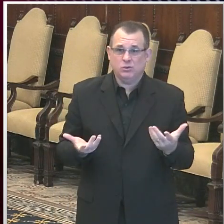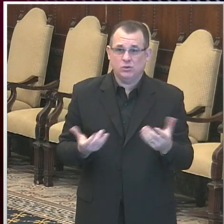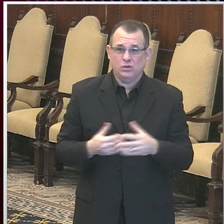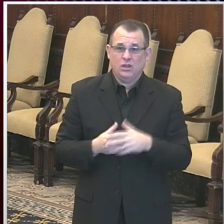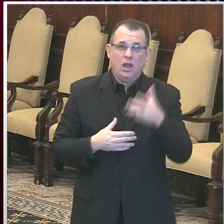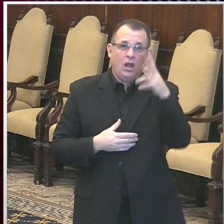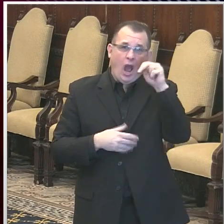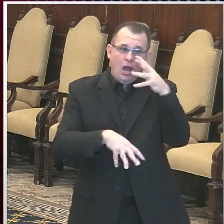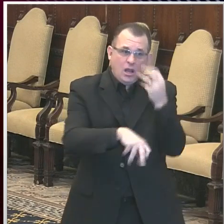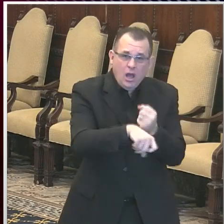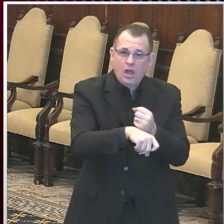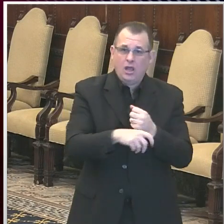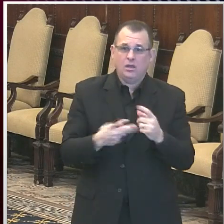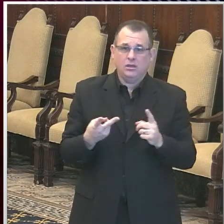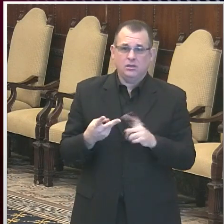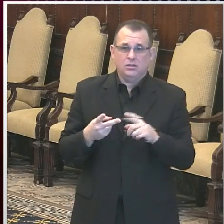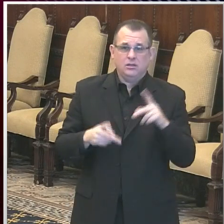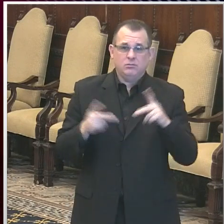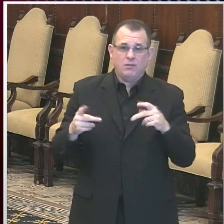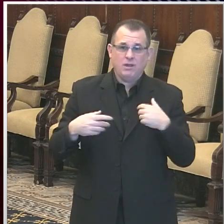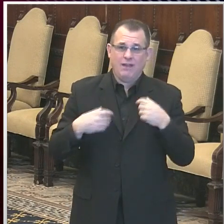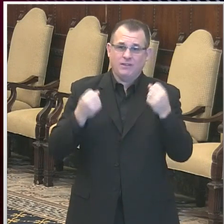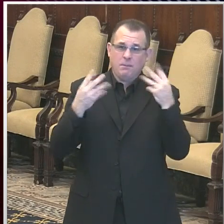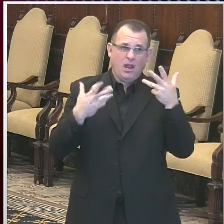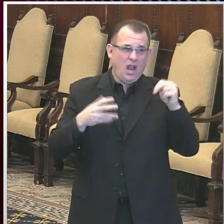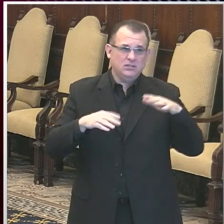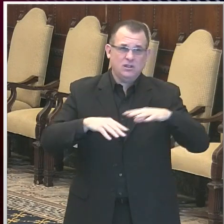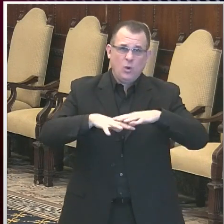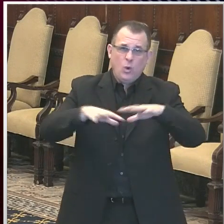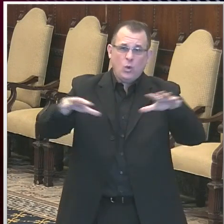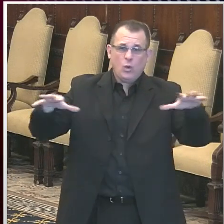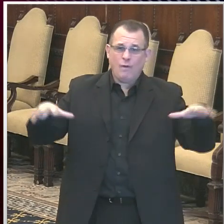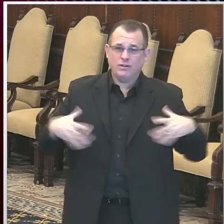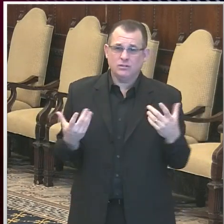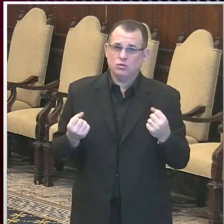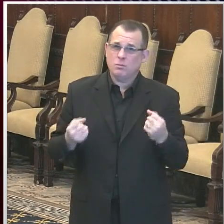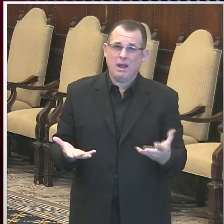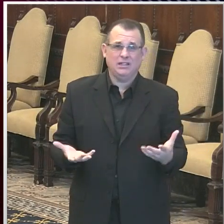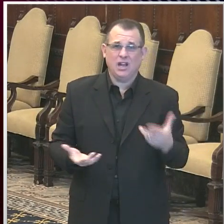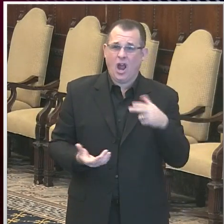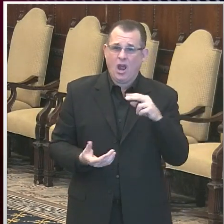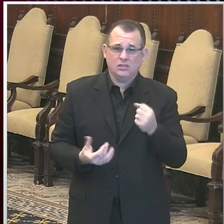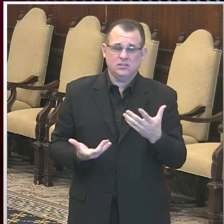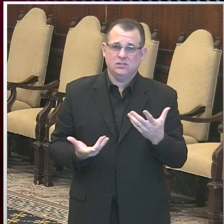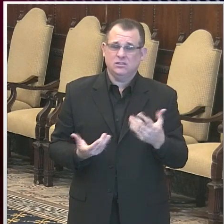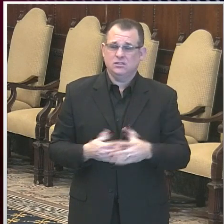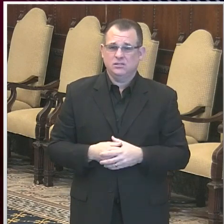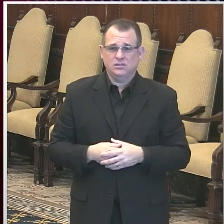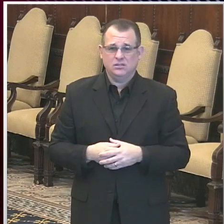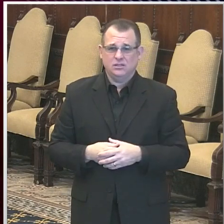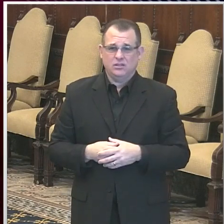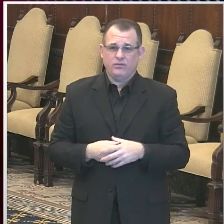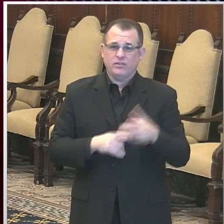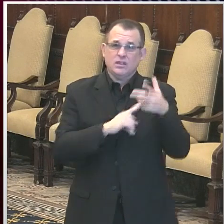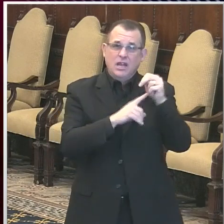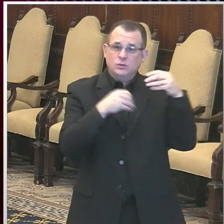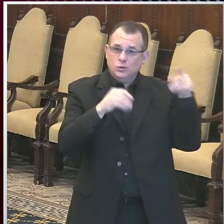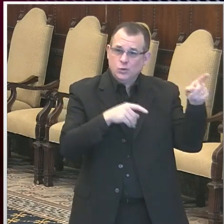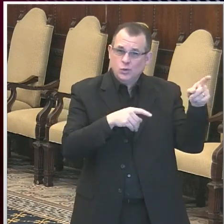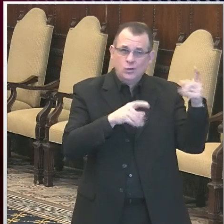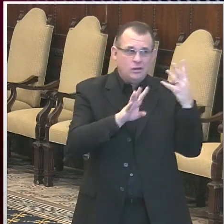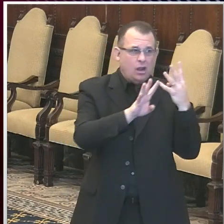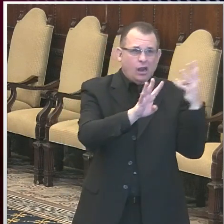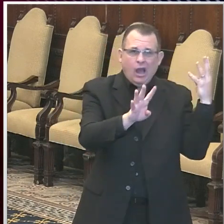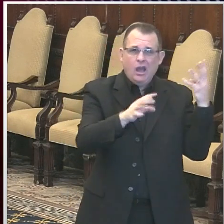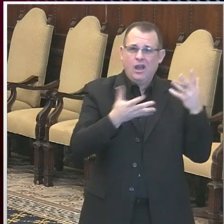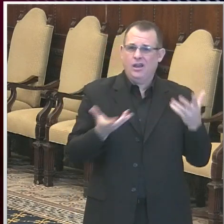society to begin with. You saw, as he said, you saw the lines at gun stores. I don't know if this is related, but the point is that this happened